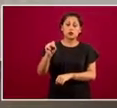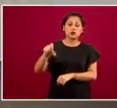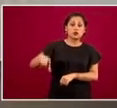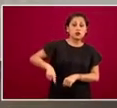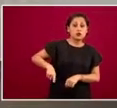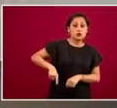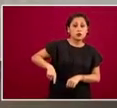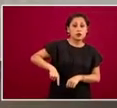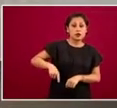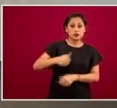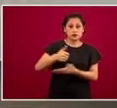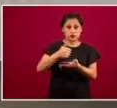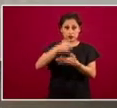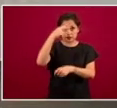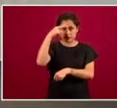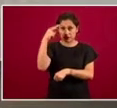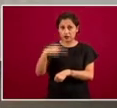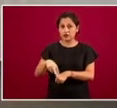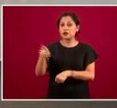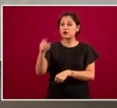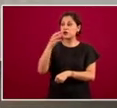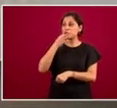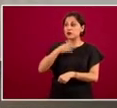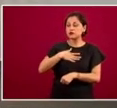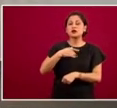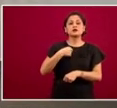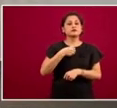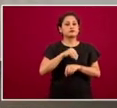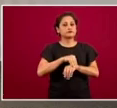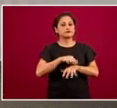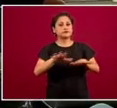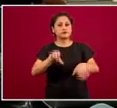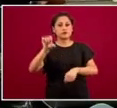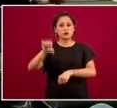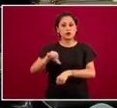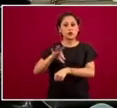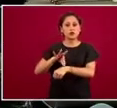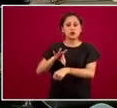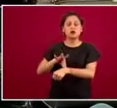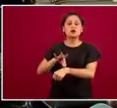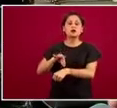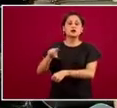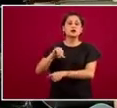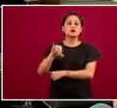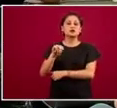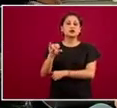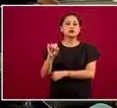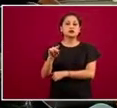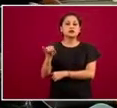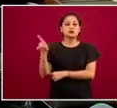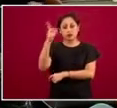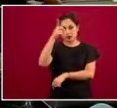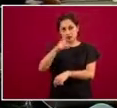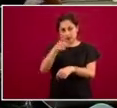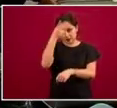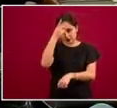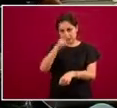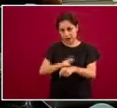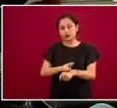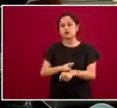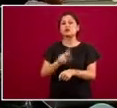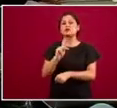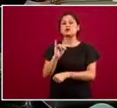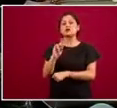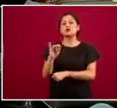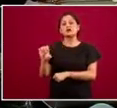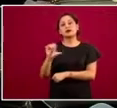the social mobility within the public space and the results so far. We have information that has been shared with